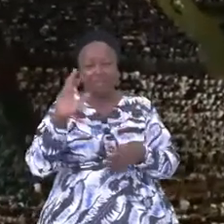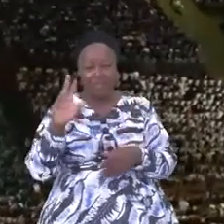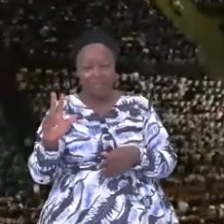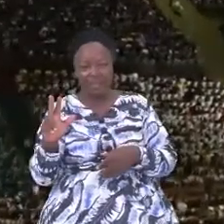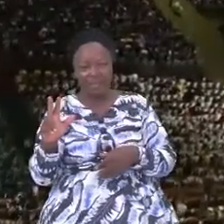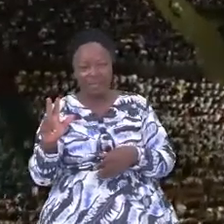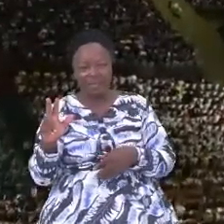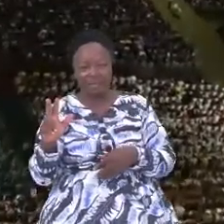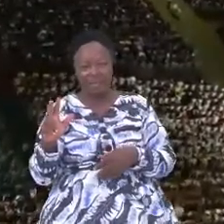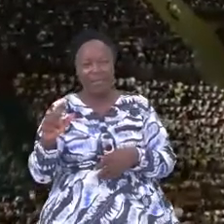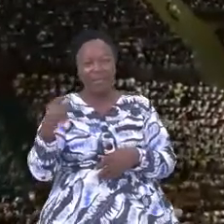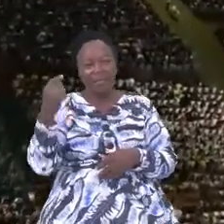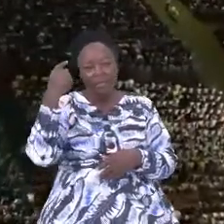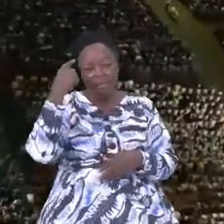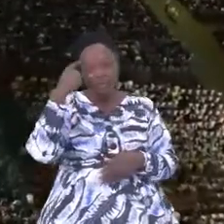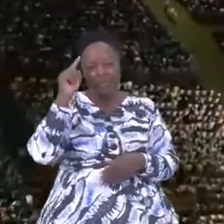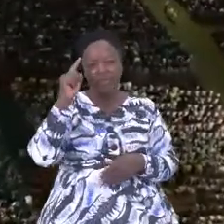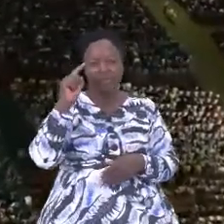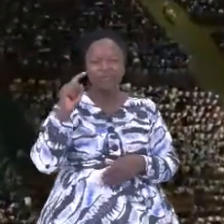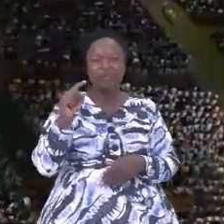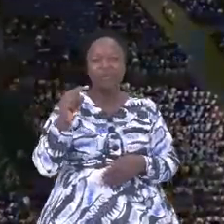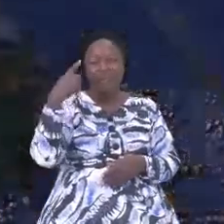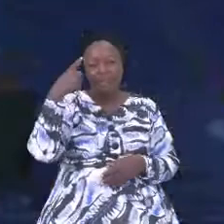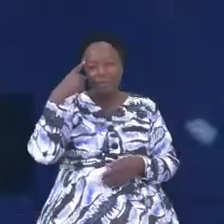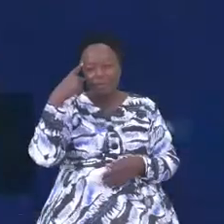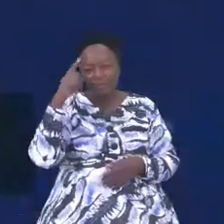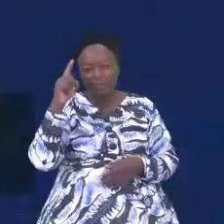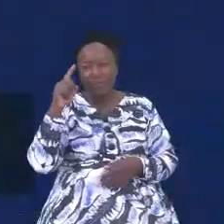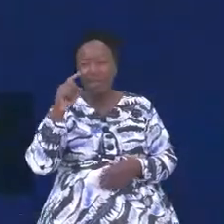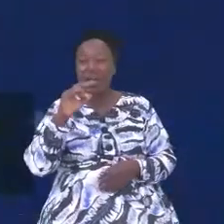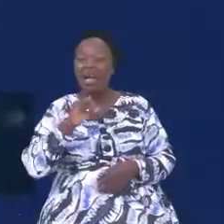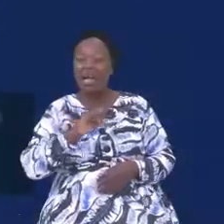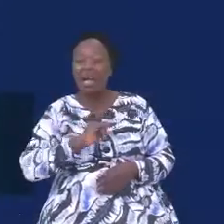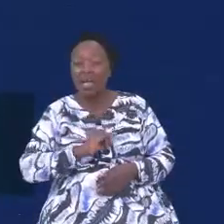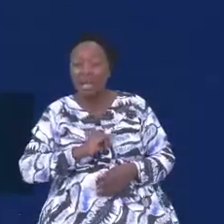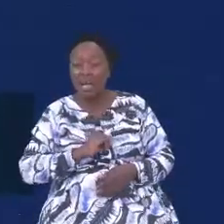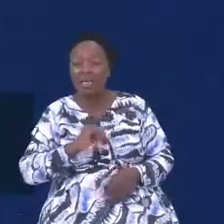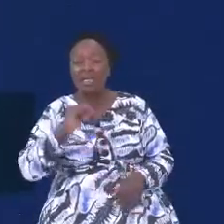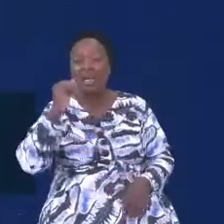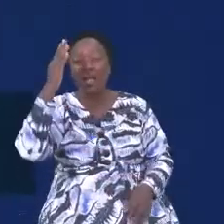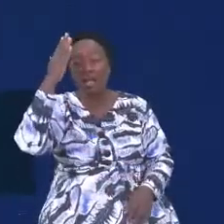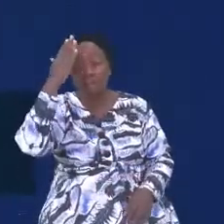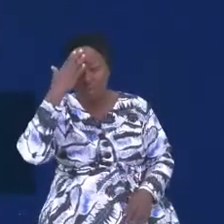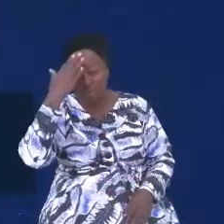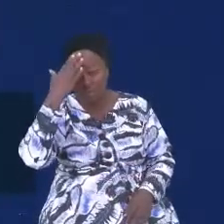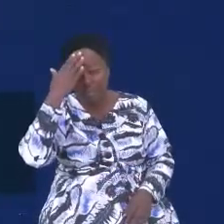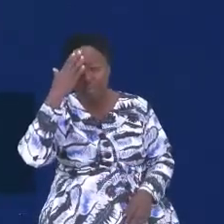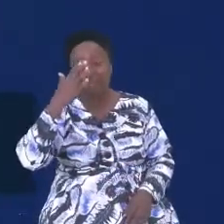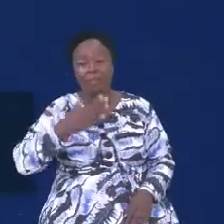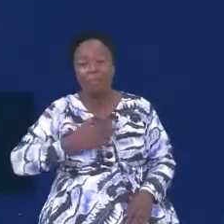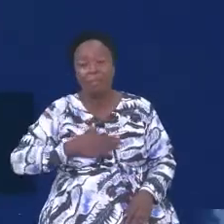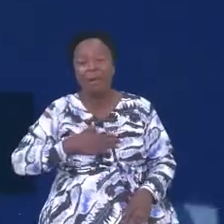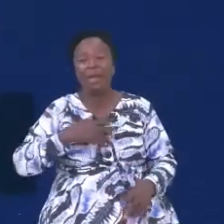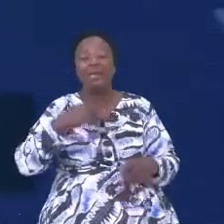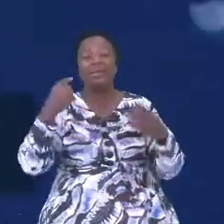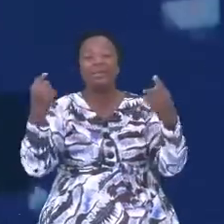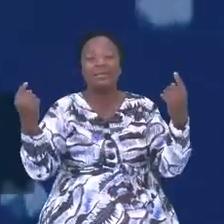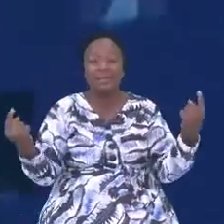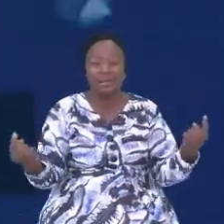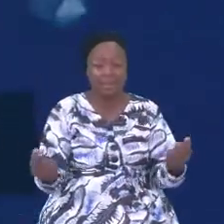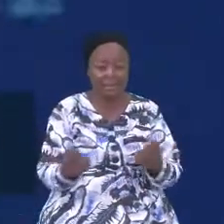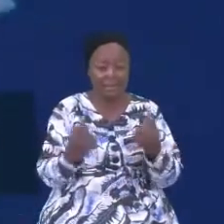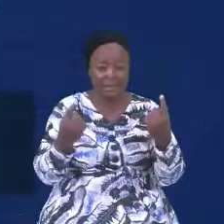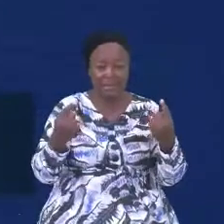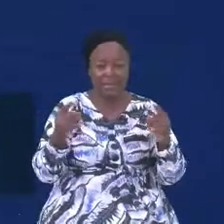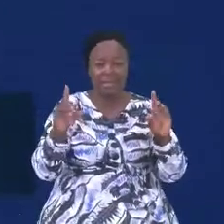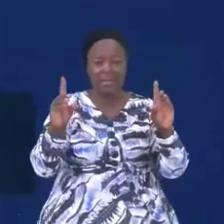my transgression." Look at David. "I acknowledge my transgressions." David had